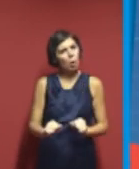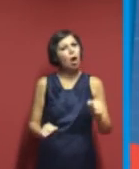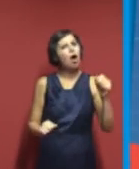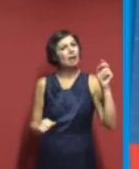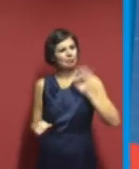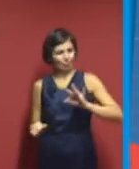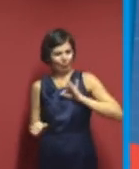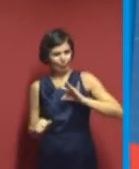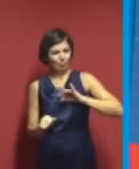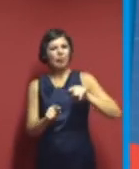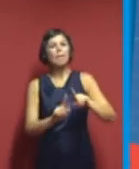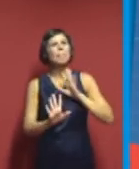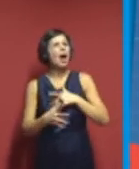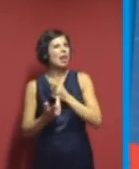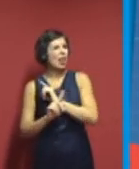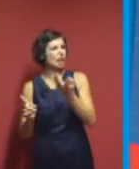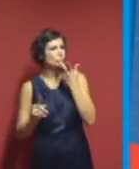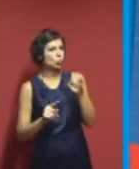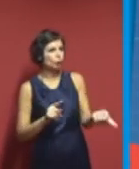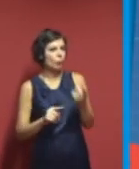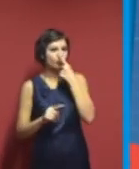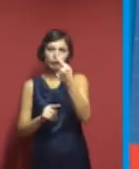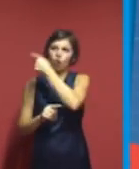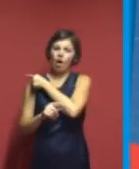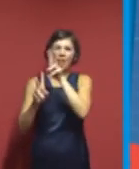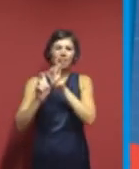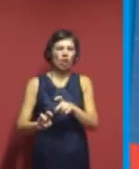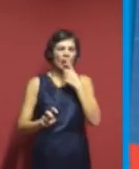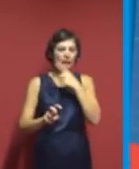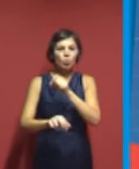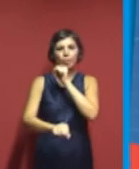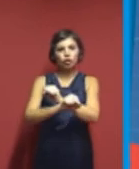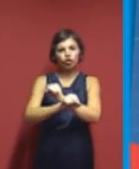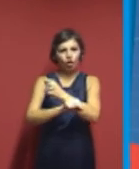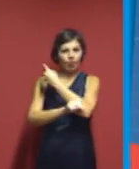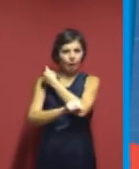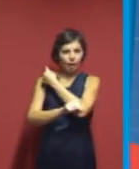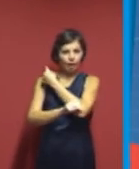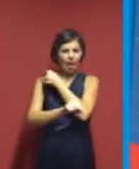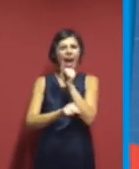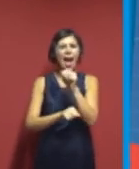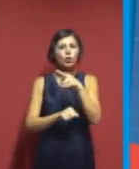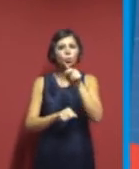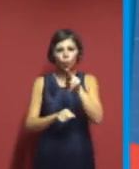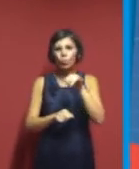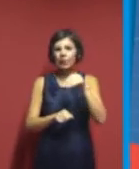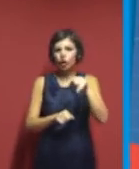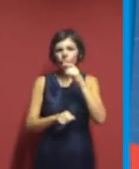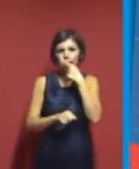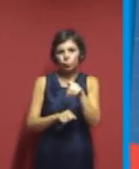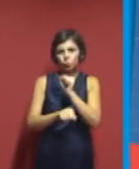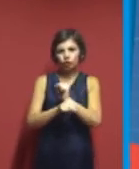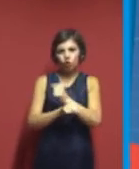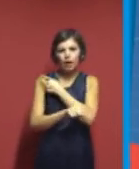kind of prison Arduino. It was built by a German electronic engineer. He was arrested. He was in jail in